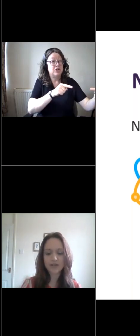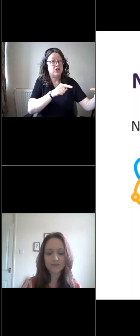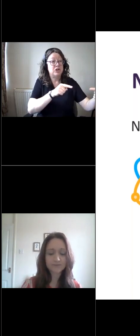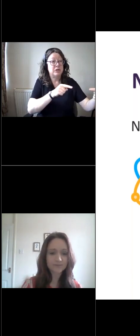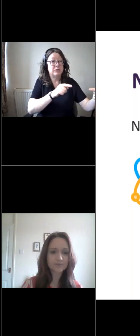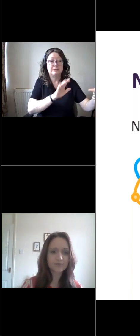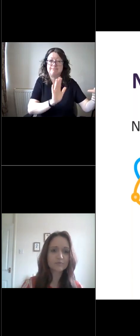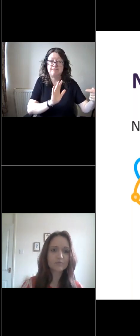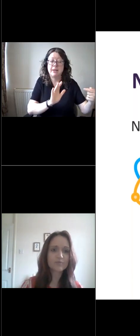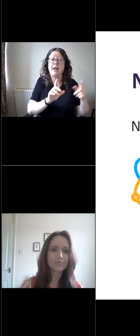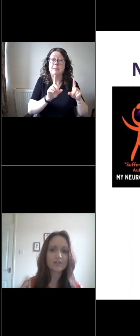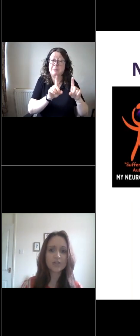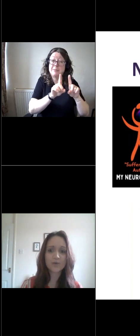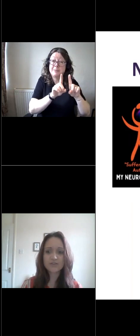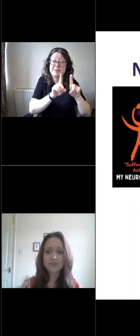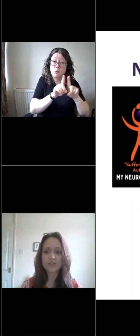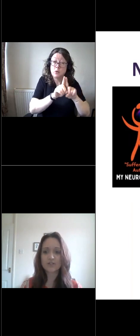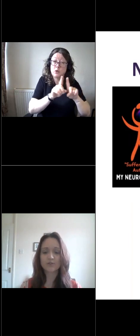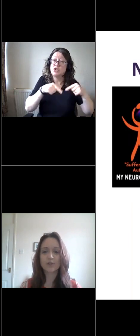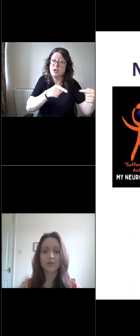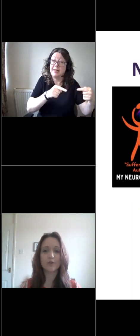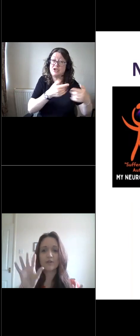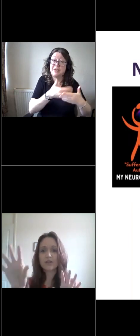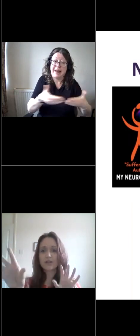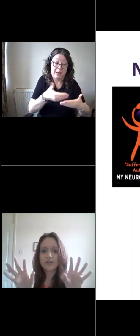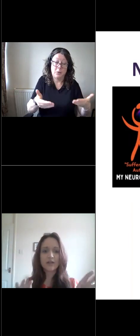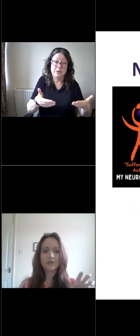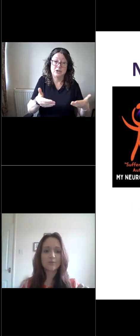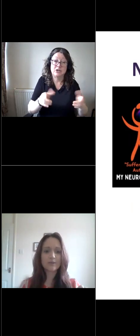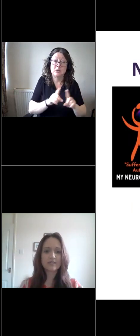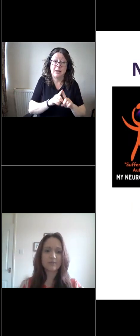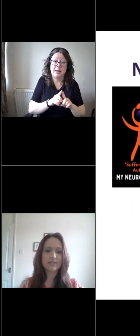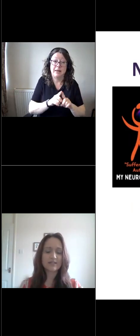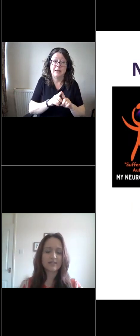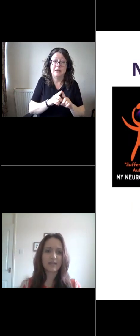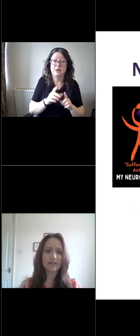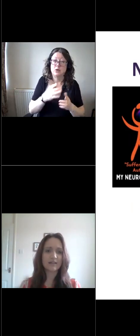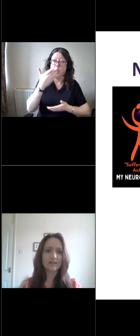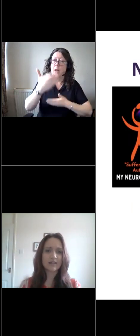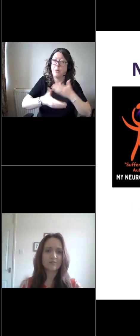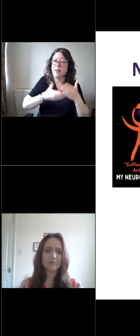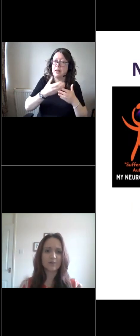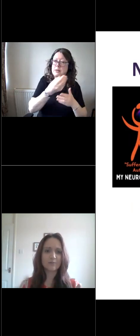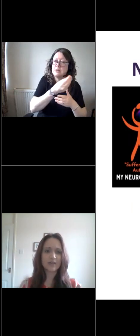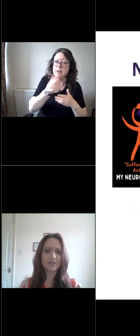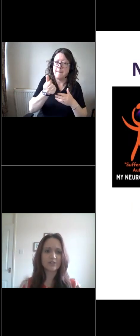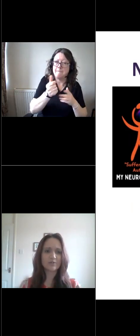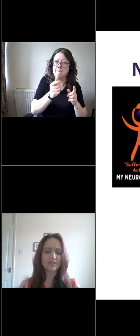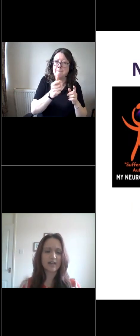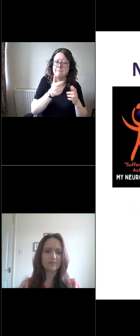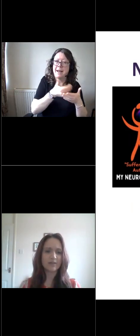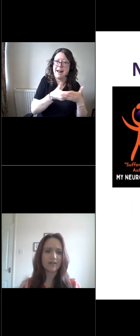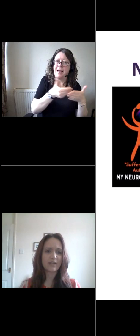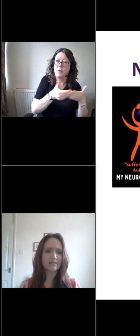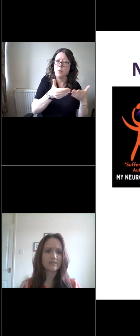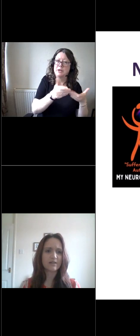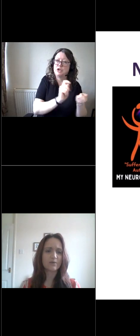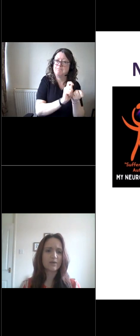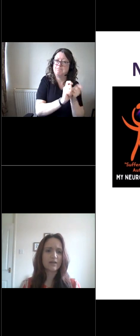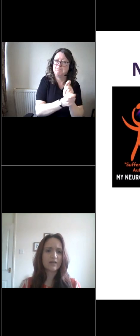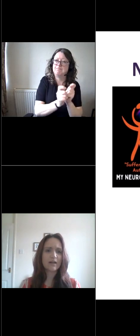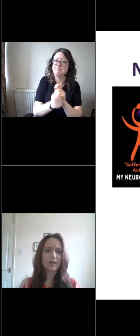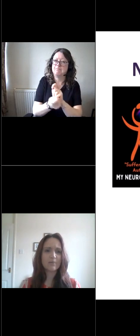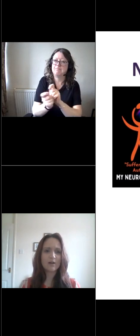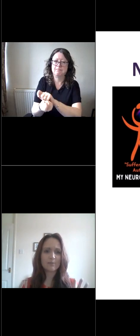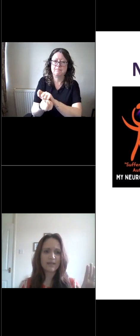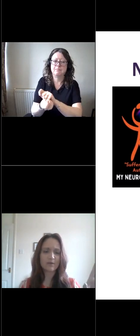use as well. So here are just a few bits and pieces here, a few pictures for you to have a look at.